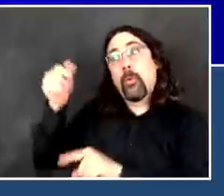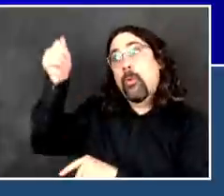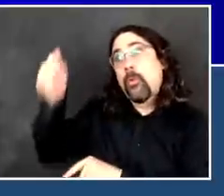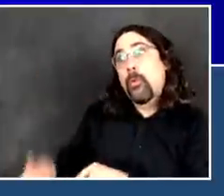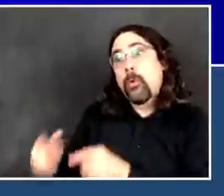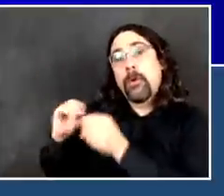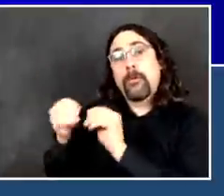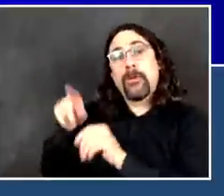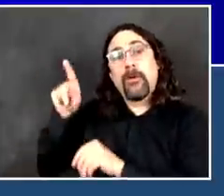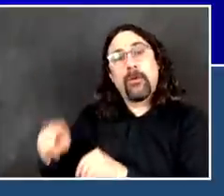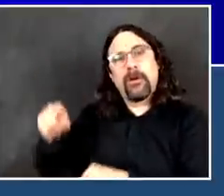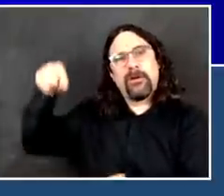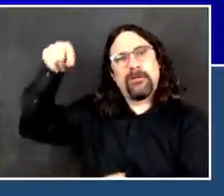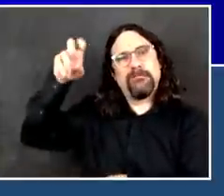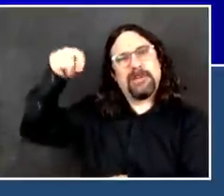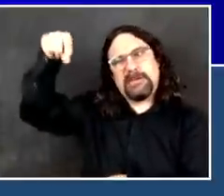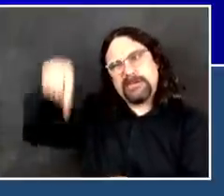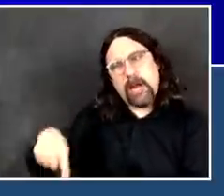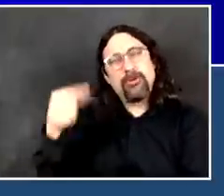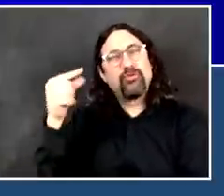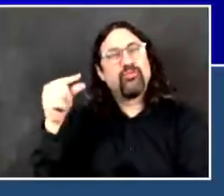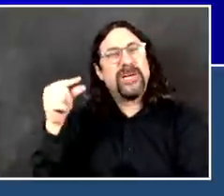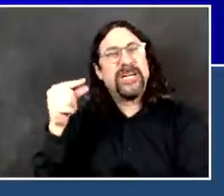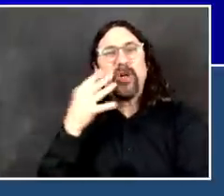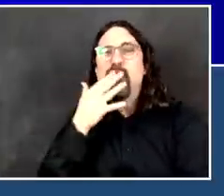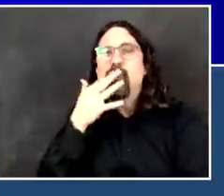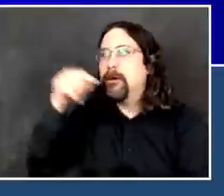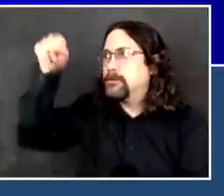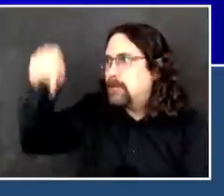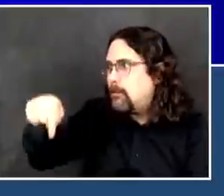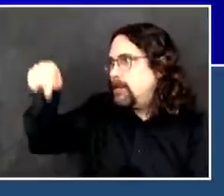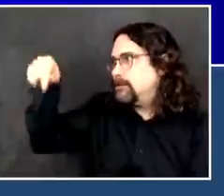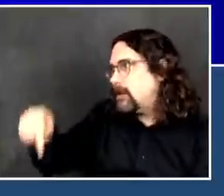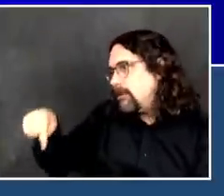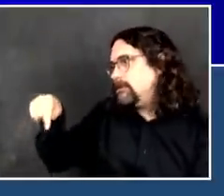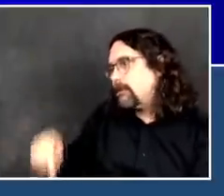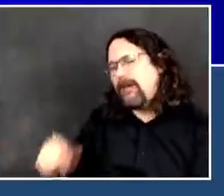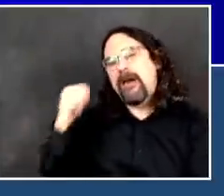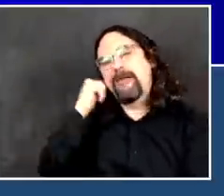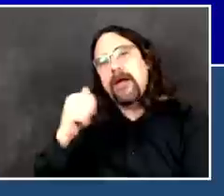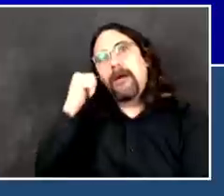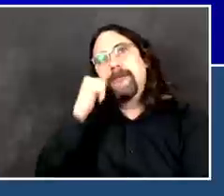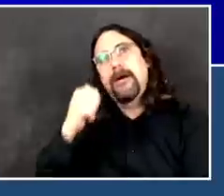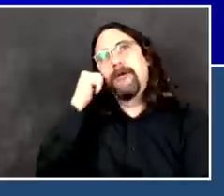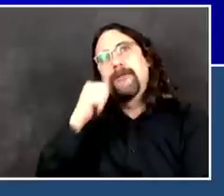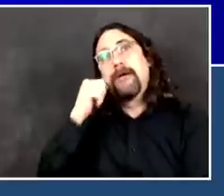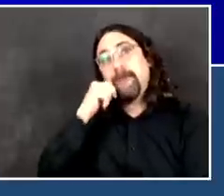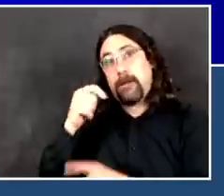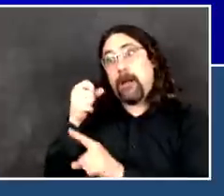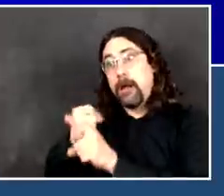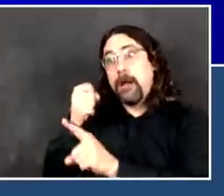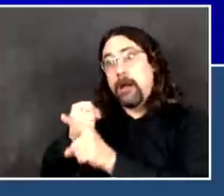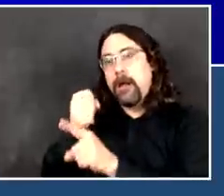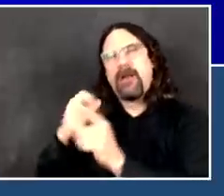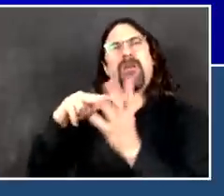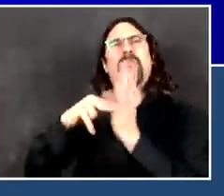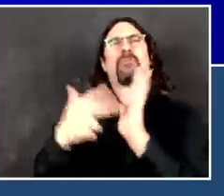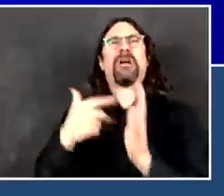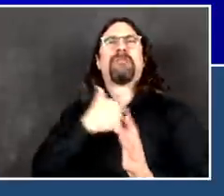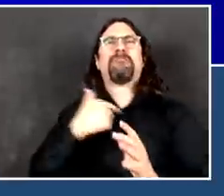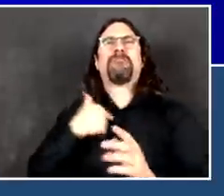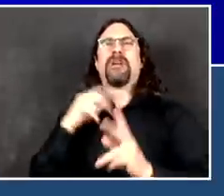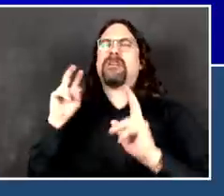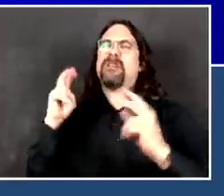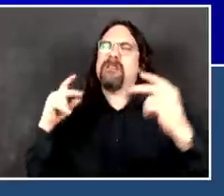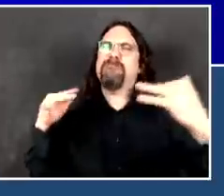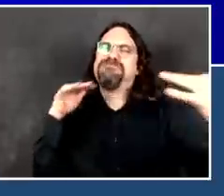We keep fighting, we keep sticking to what's working, and we will see progress. And overall, we have. Even though these indicators have not been everything